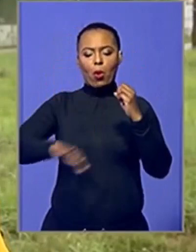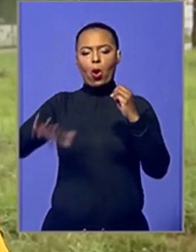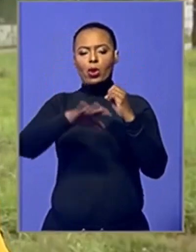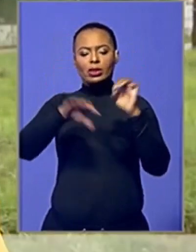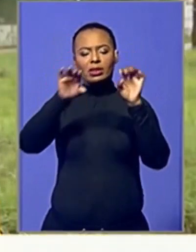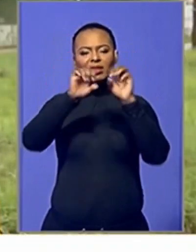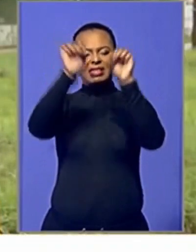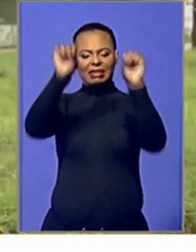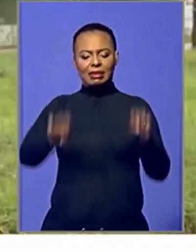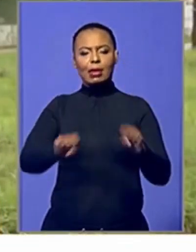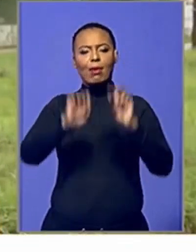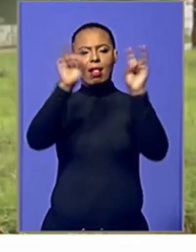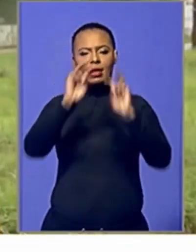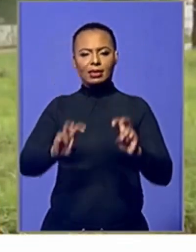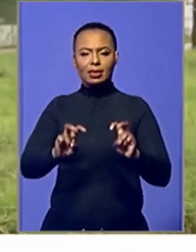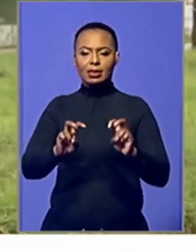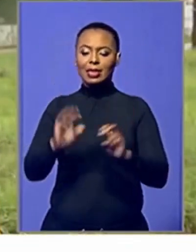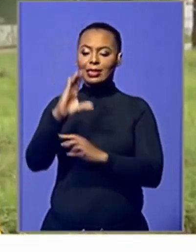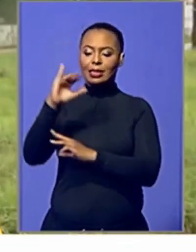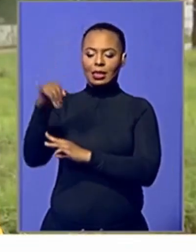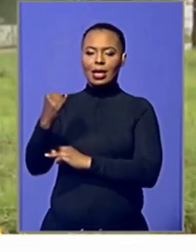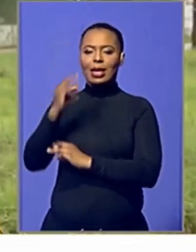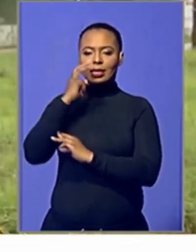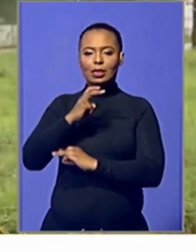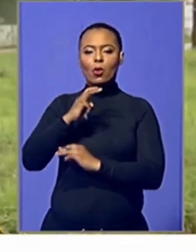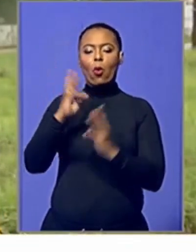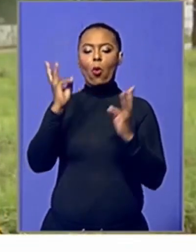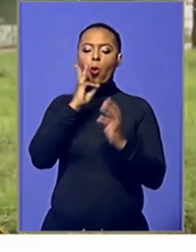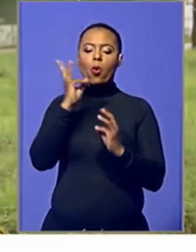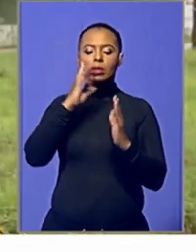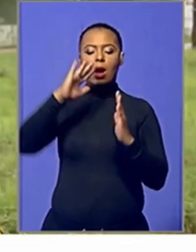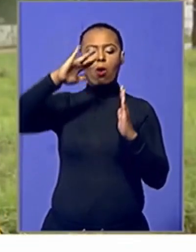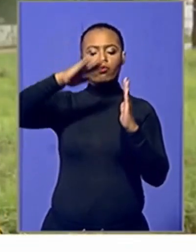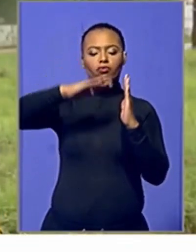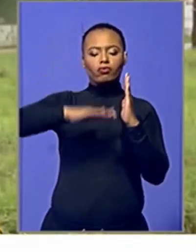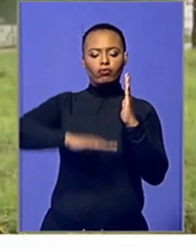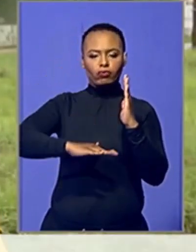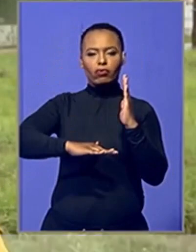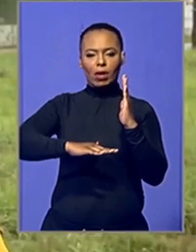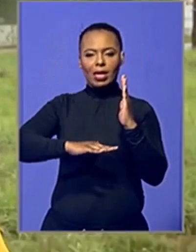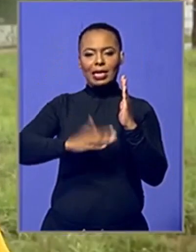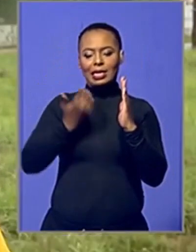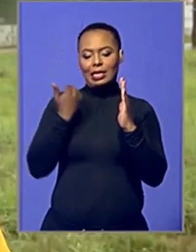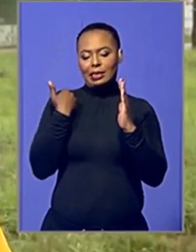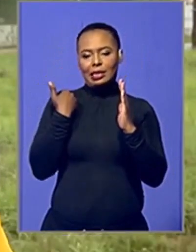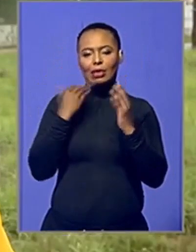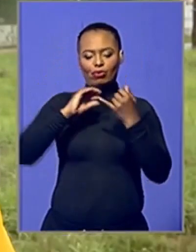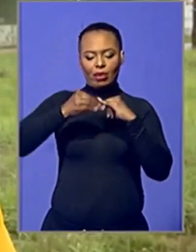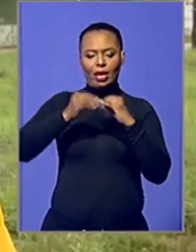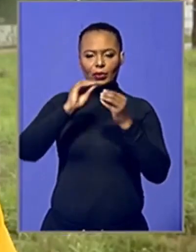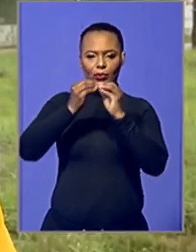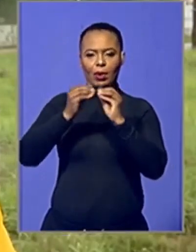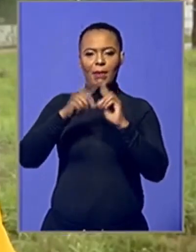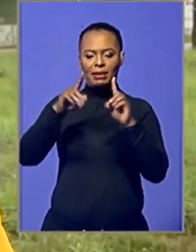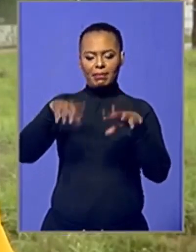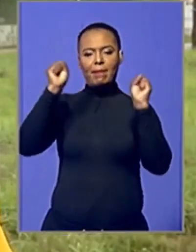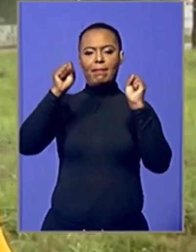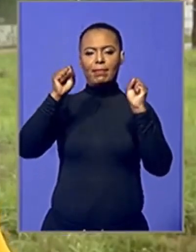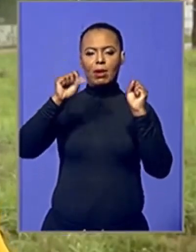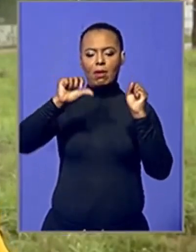to wait for the water to subside. Yesterday they tried to connect, but the electricity was tripping, so they